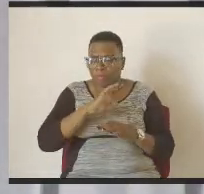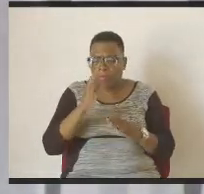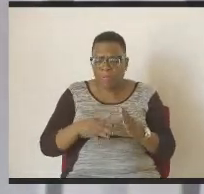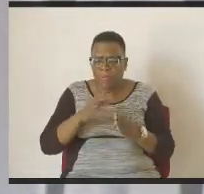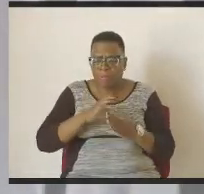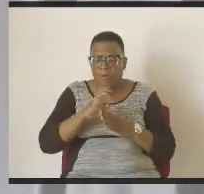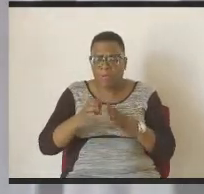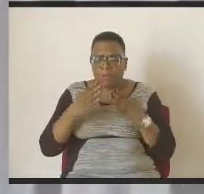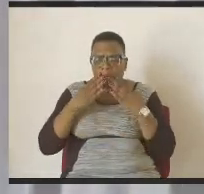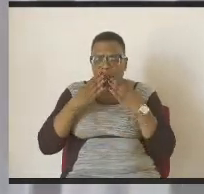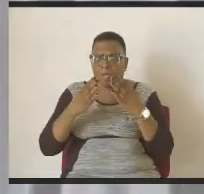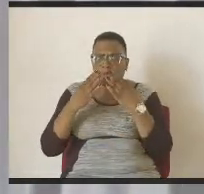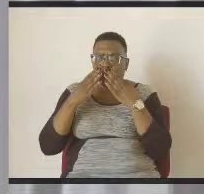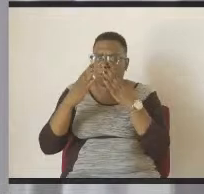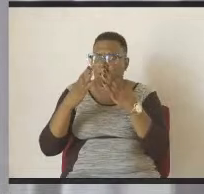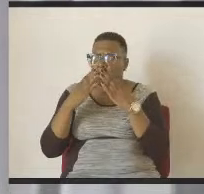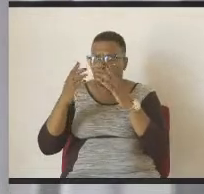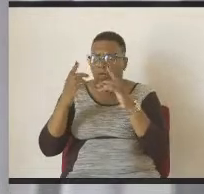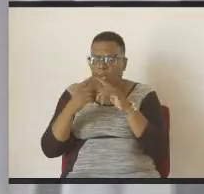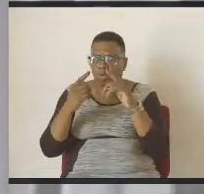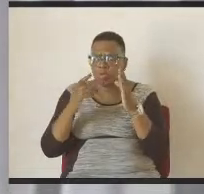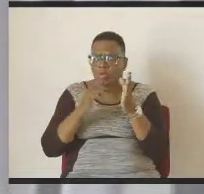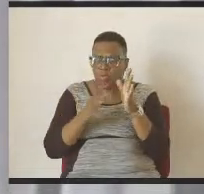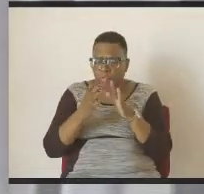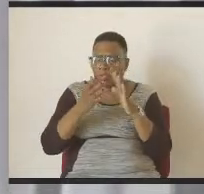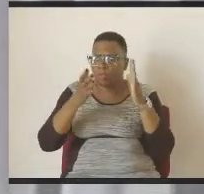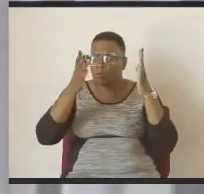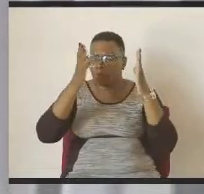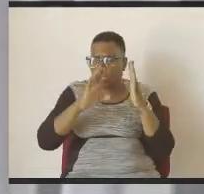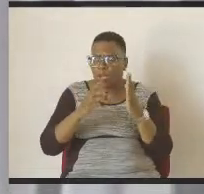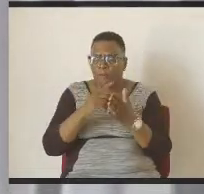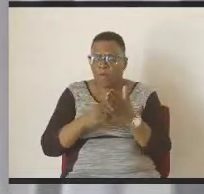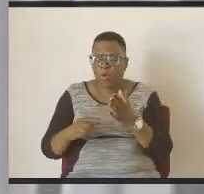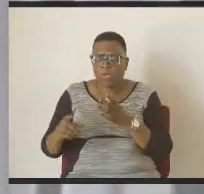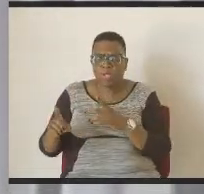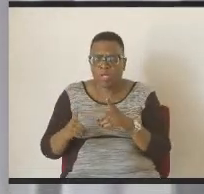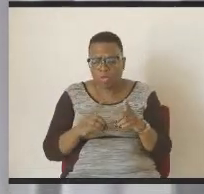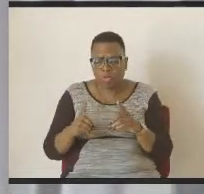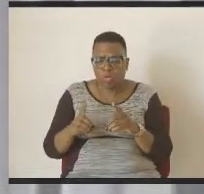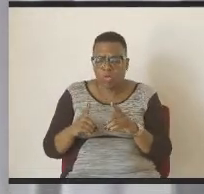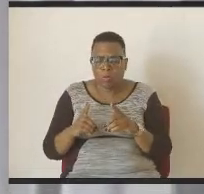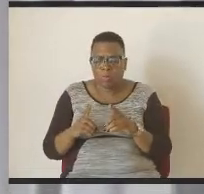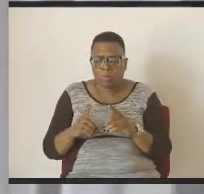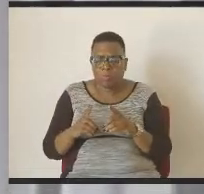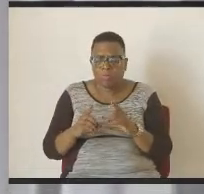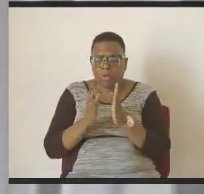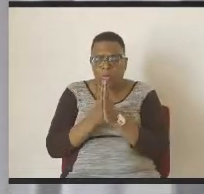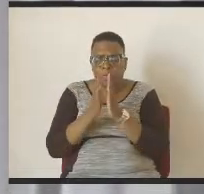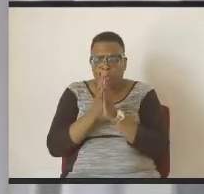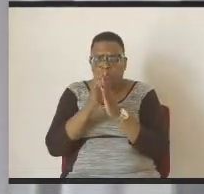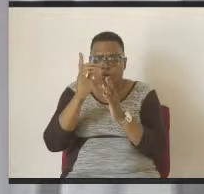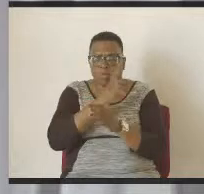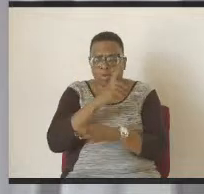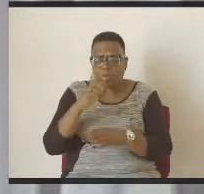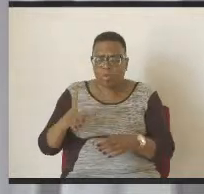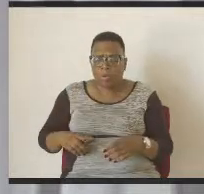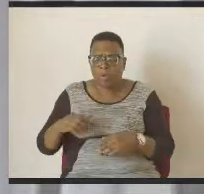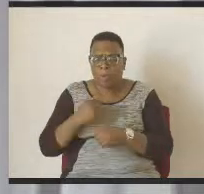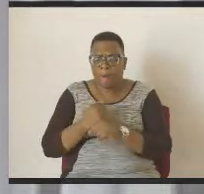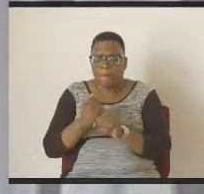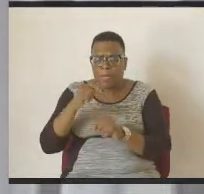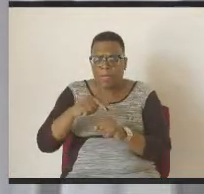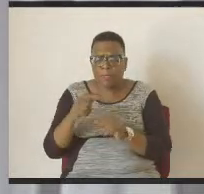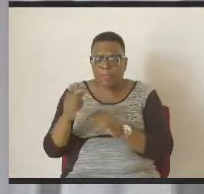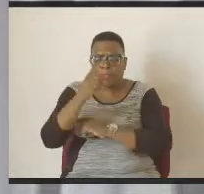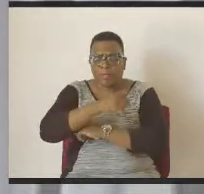to Jesus, to God, for all he has done and been to us. We praise you, Lord. Let this day be a blessing